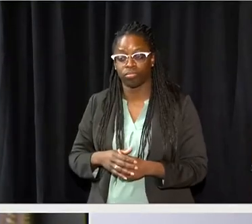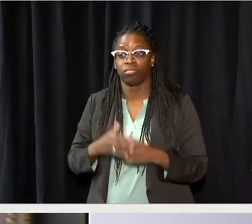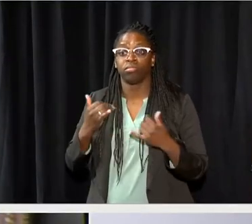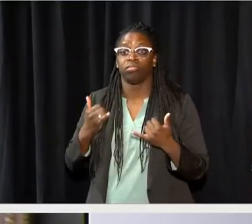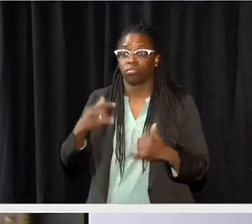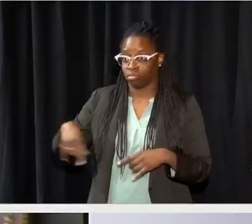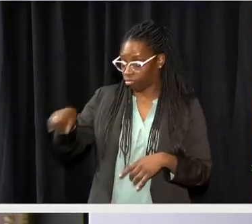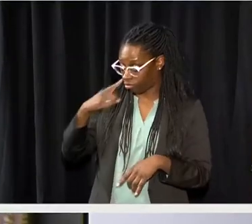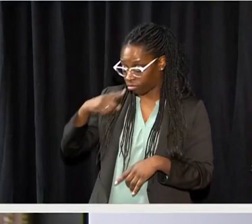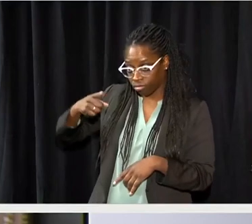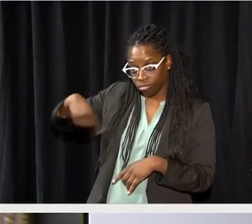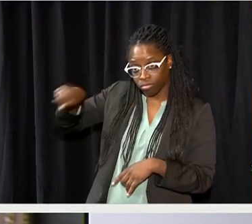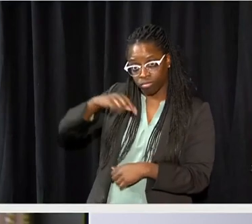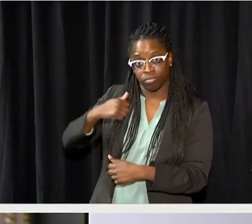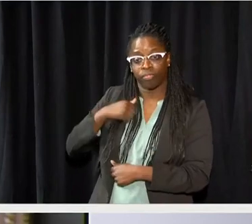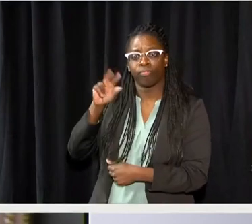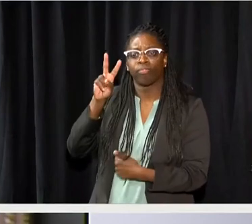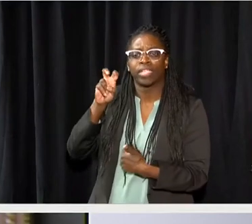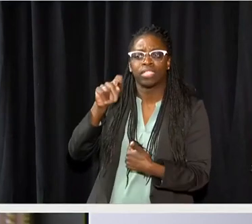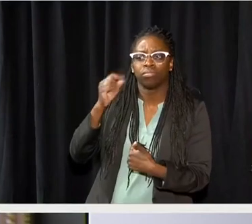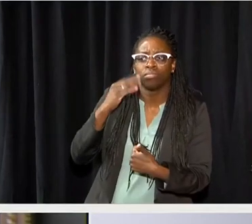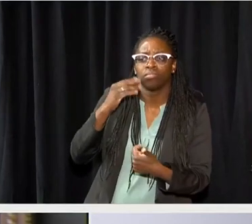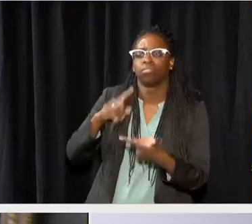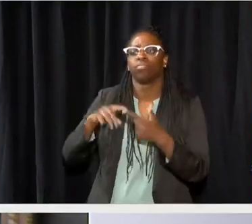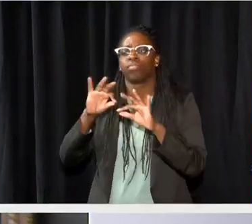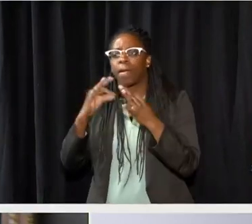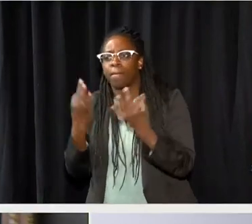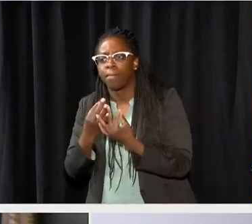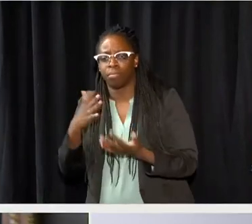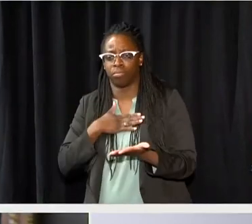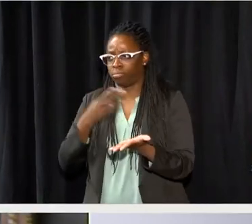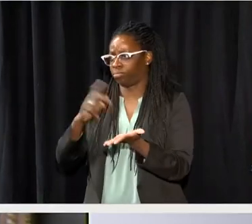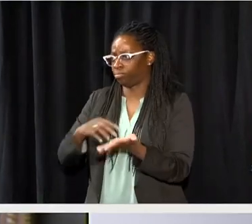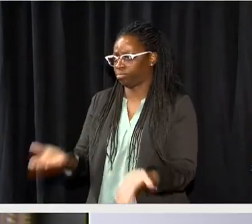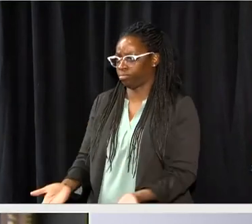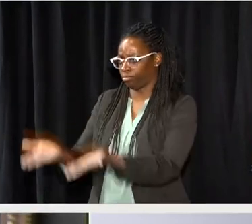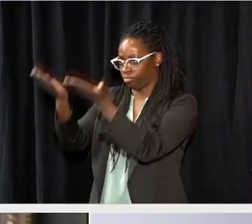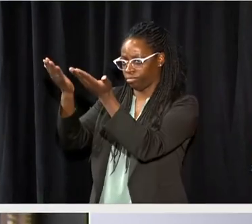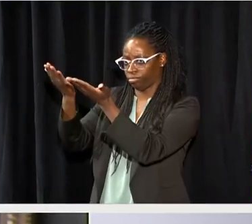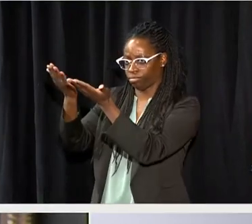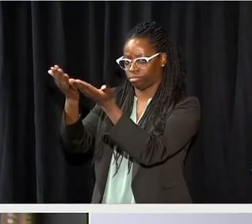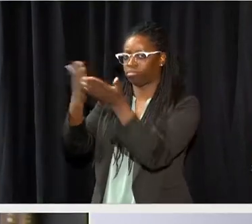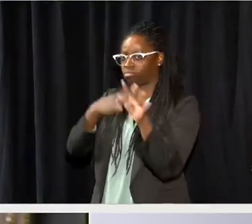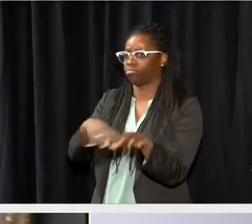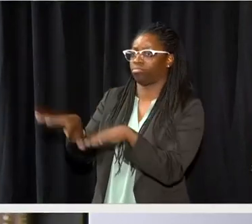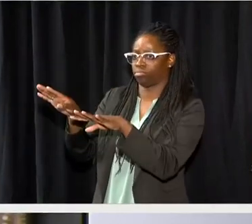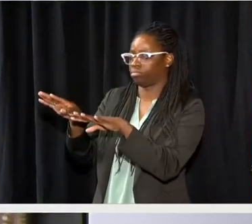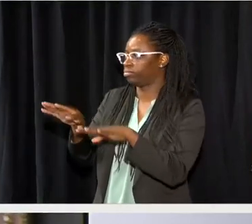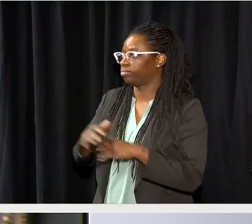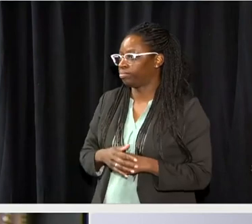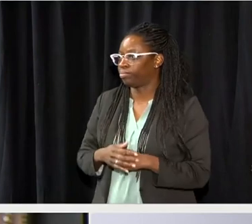all military families and veterans who are with us tonight in the chamber to stand.